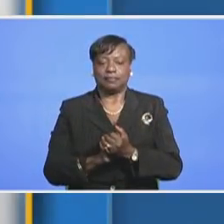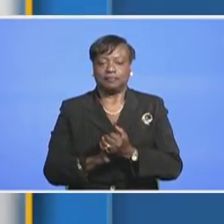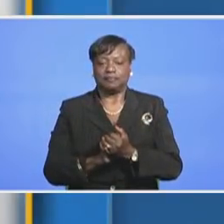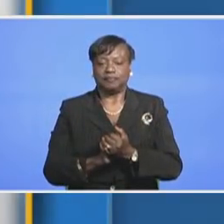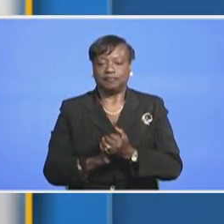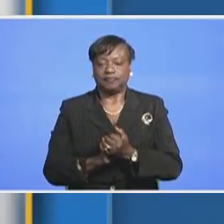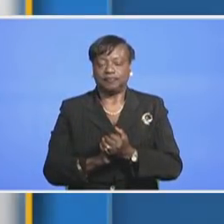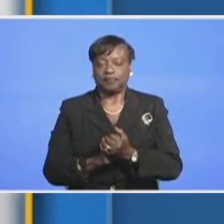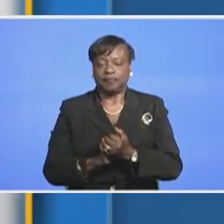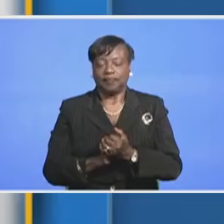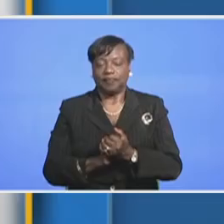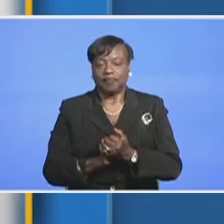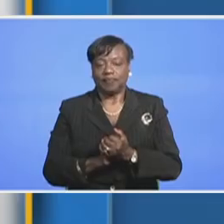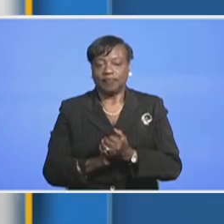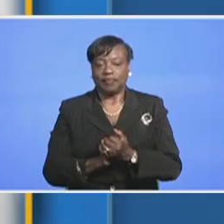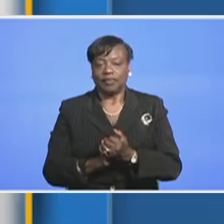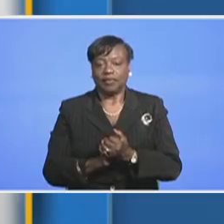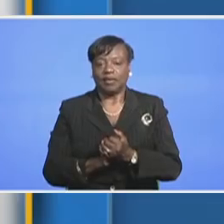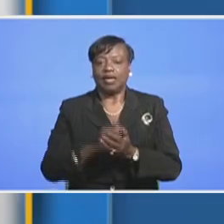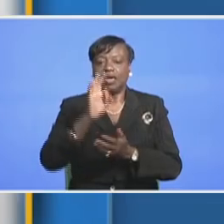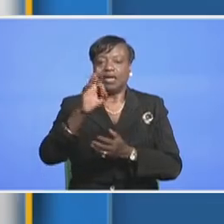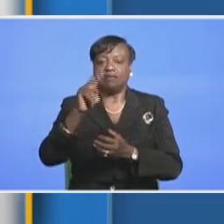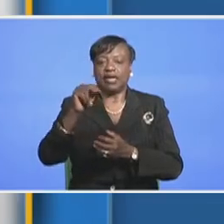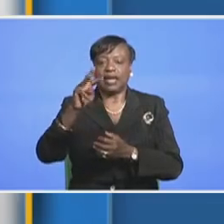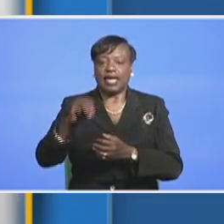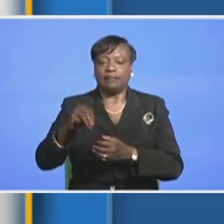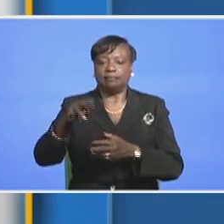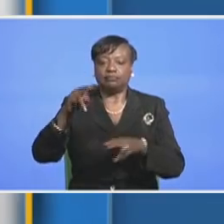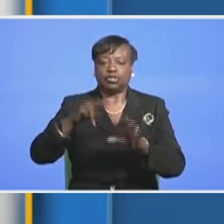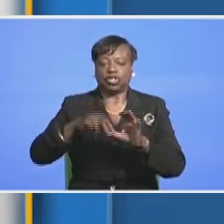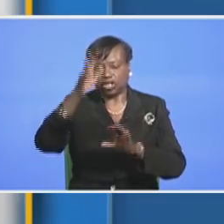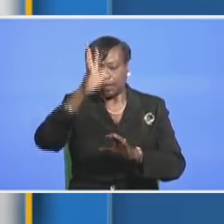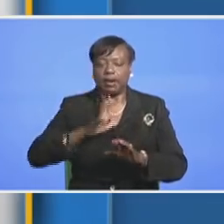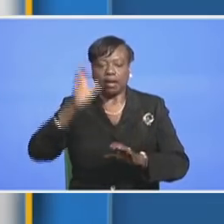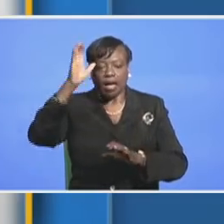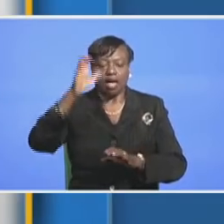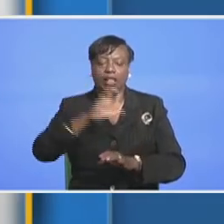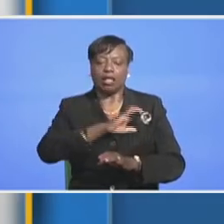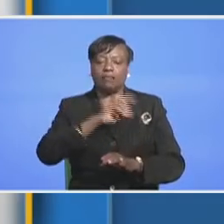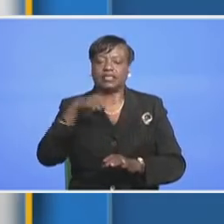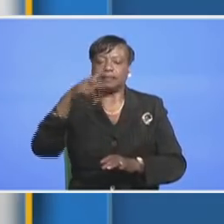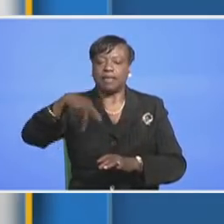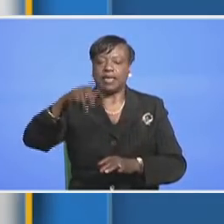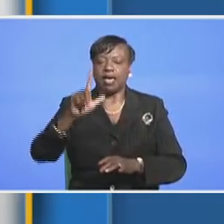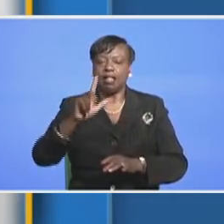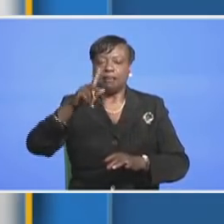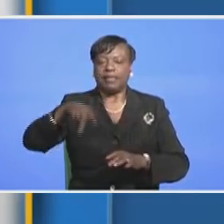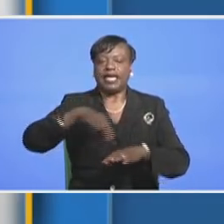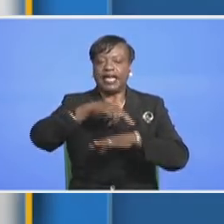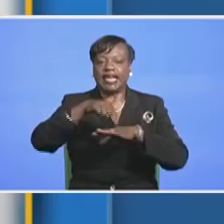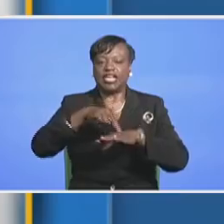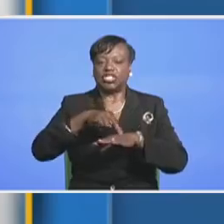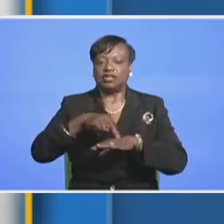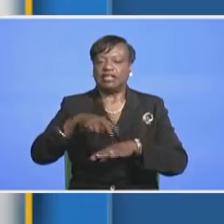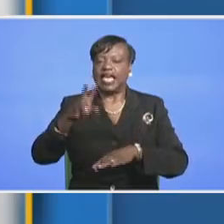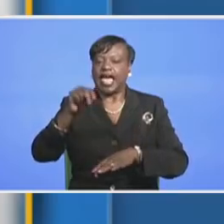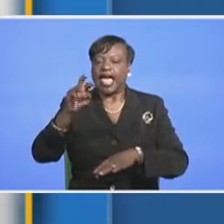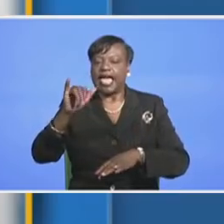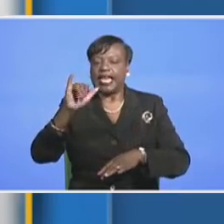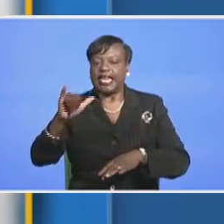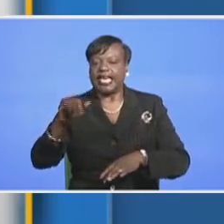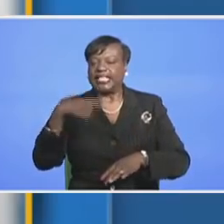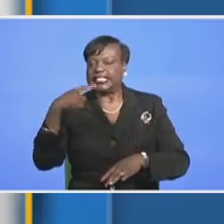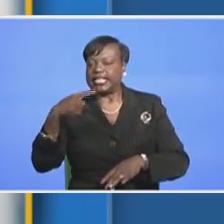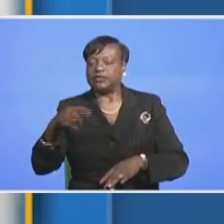Thanks, Sieska. On to other news now. Free National Movement Chairman Carl Culmer says the PLP's national naysayers will continue